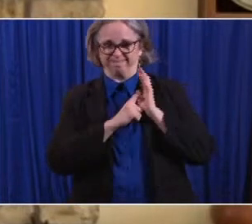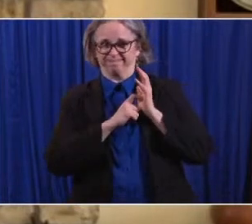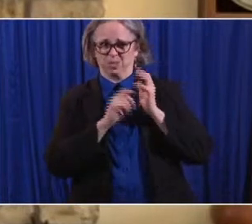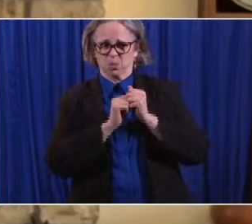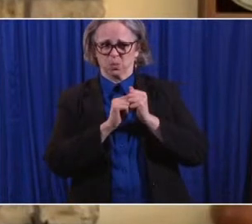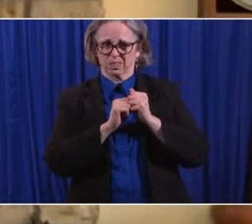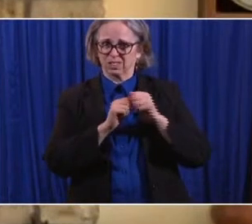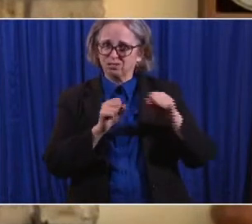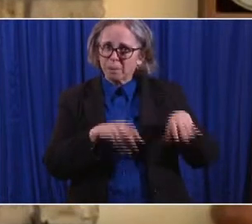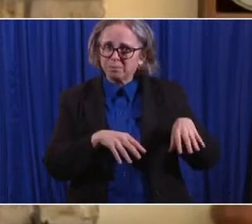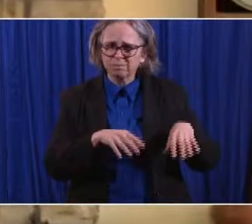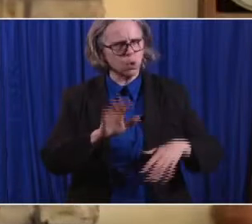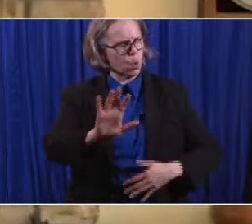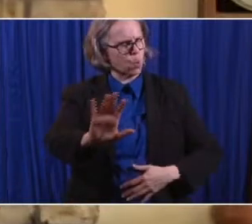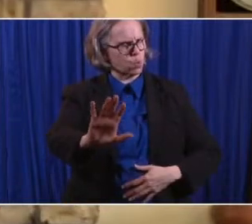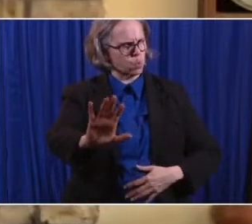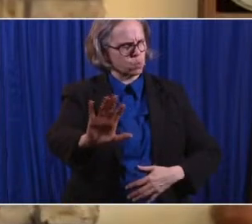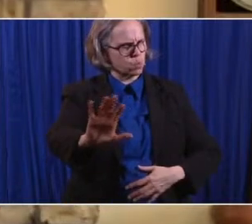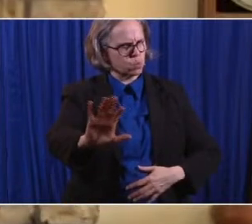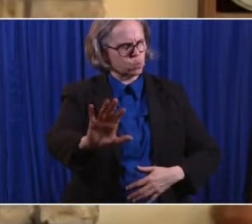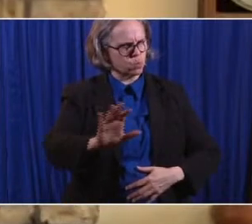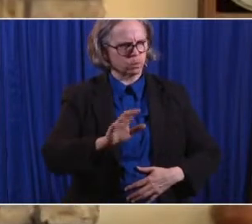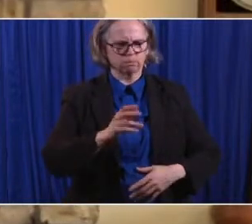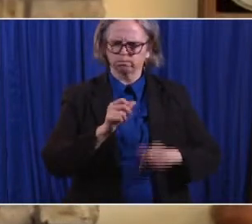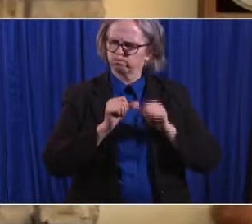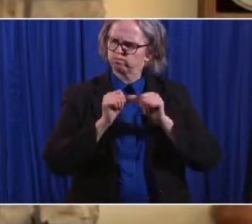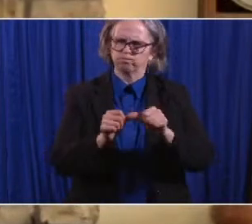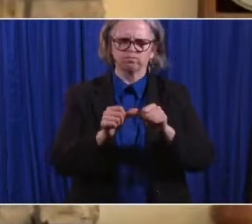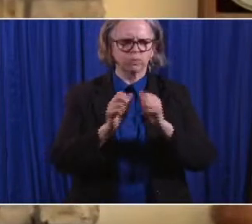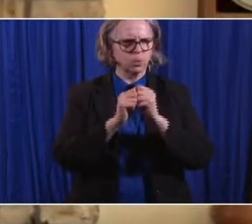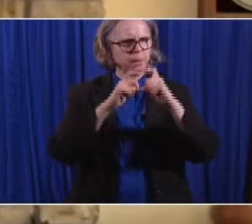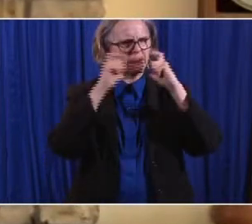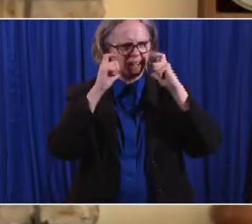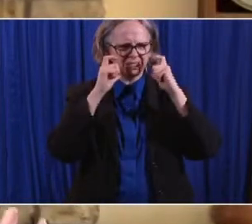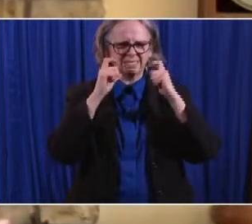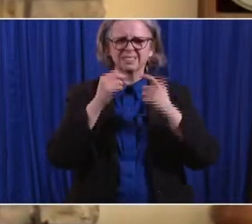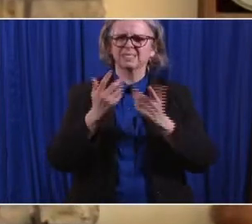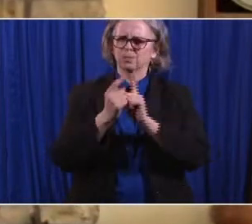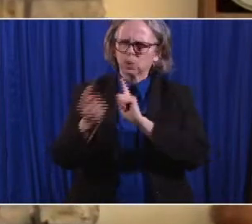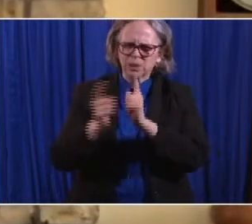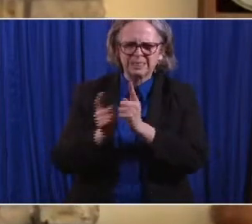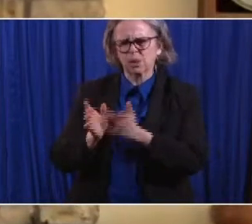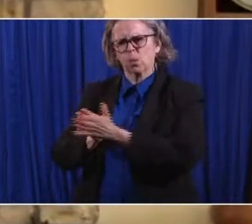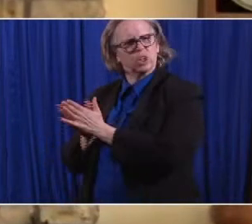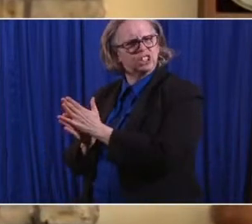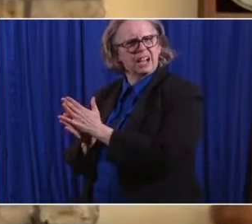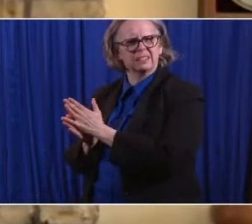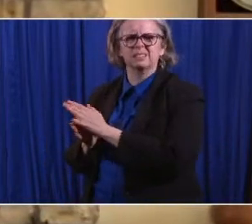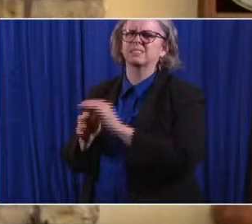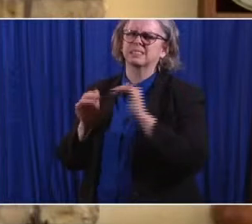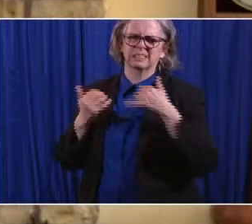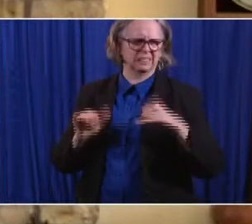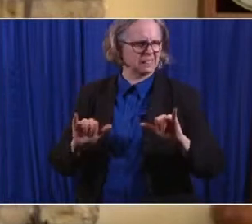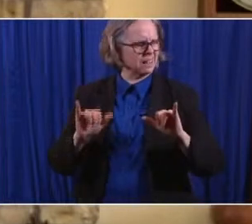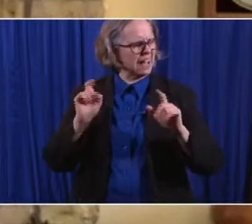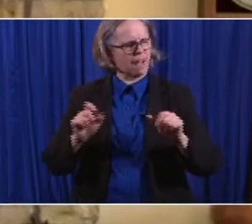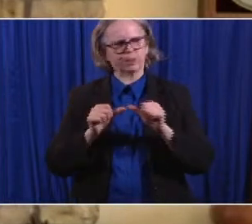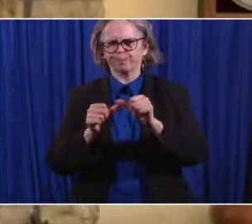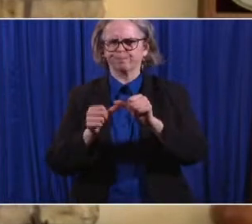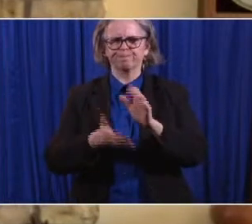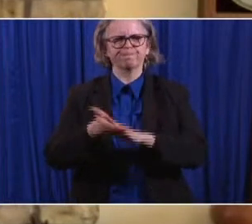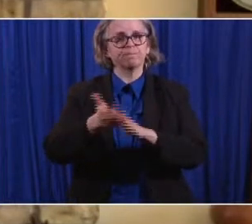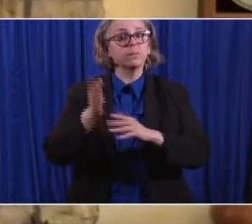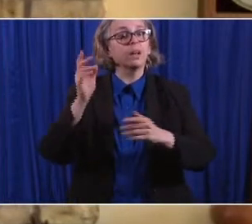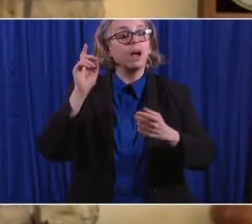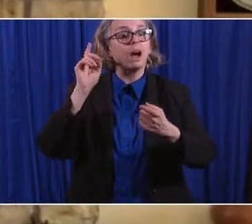to the mask wearing and the distancing until we get to the point where we have that herd immunity that we're all